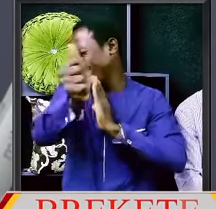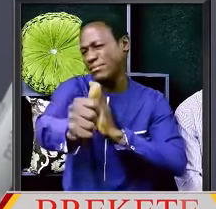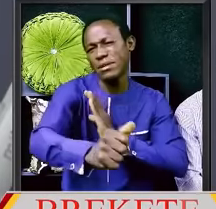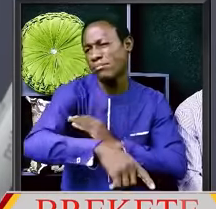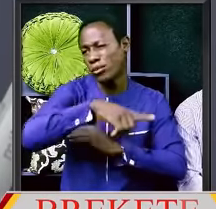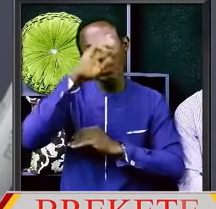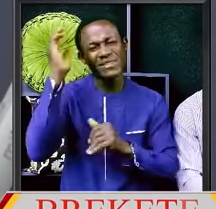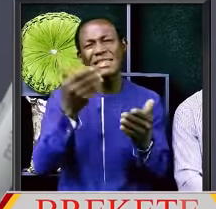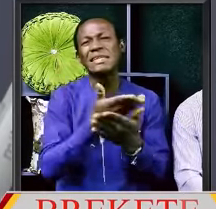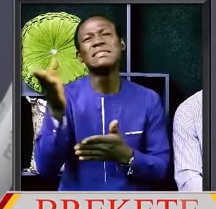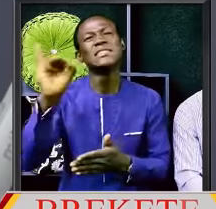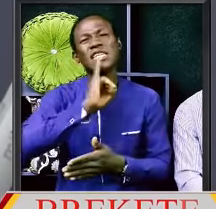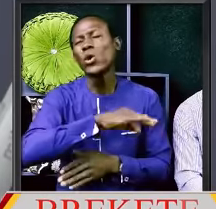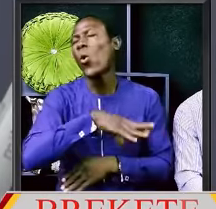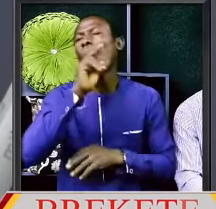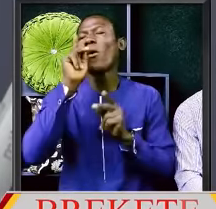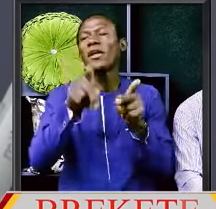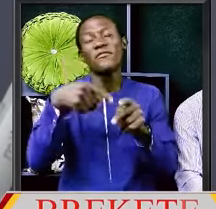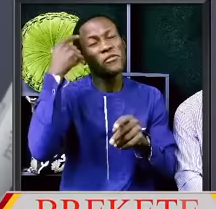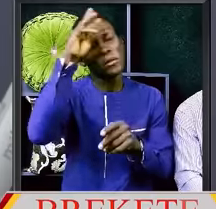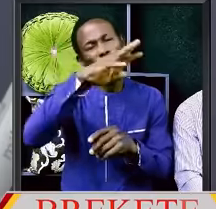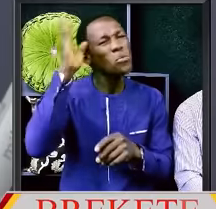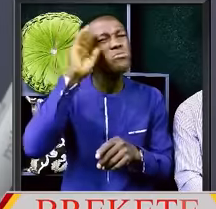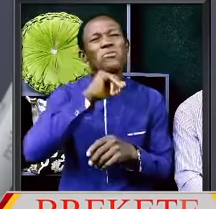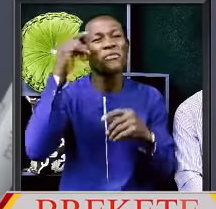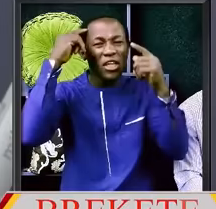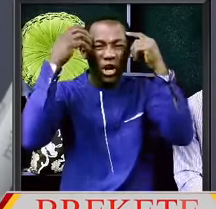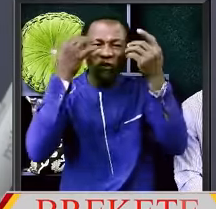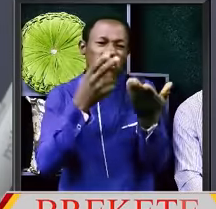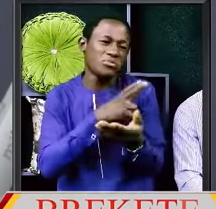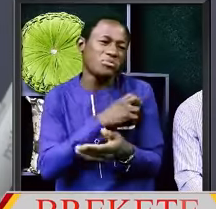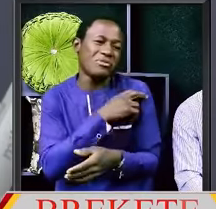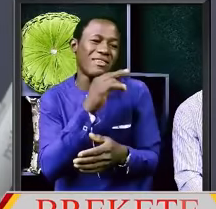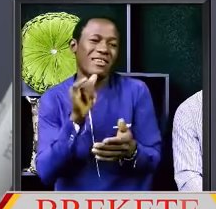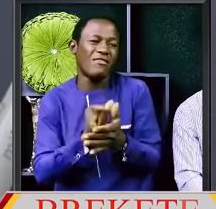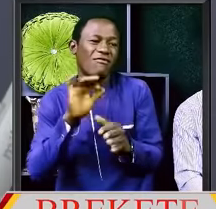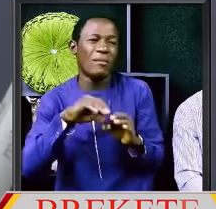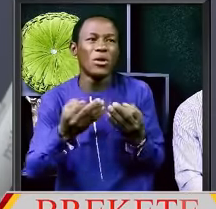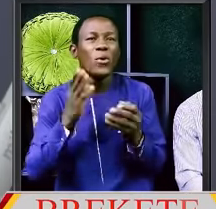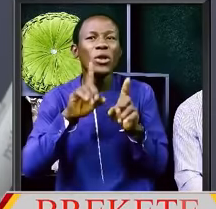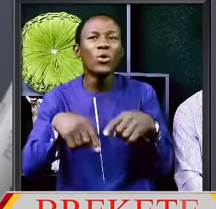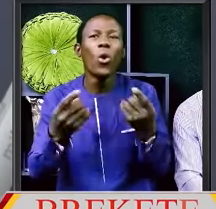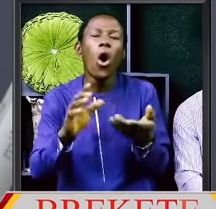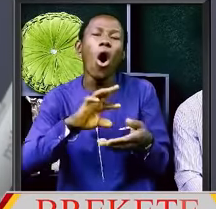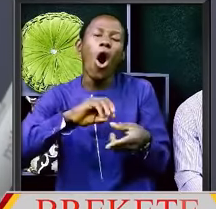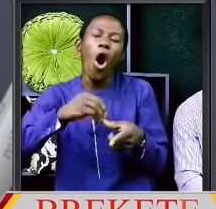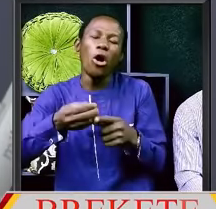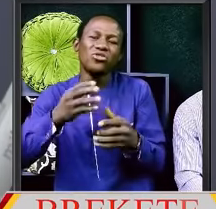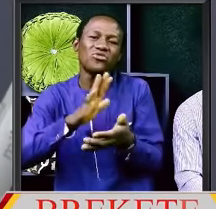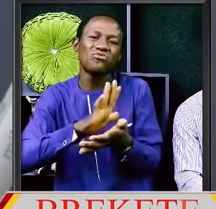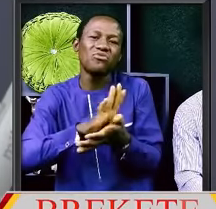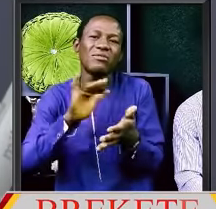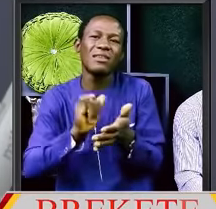think of hospital where in family go. You know they think of school where in children go.